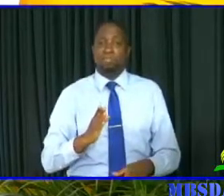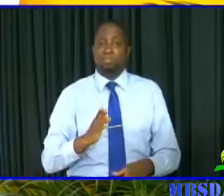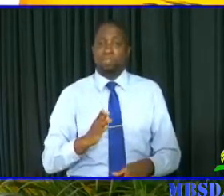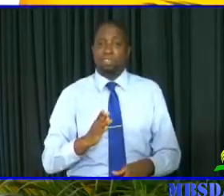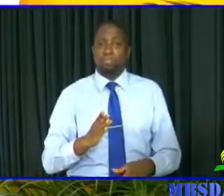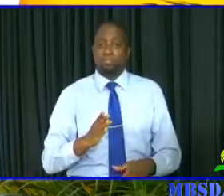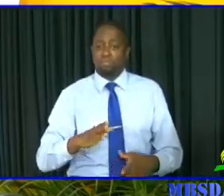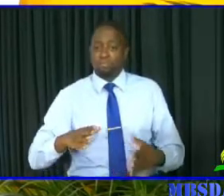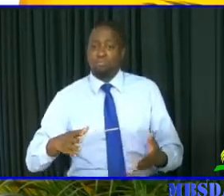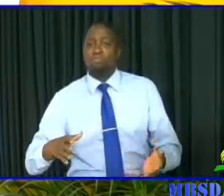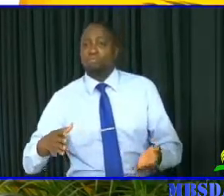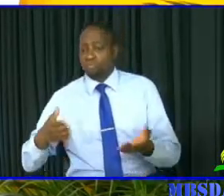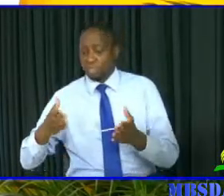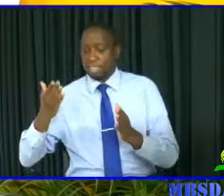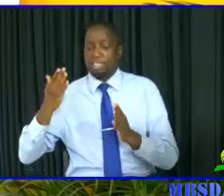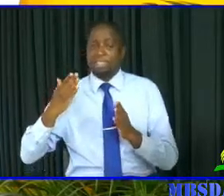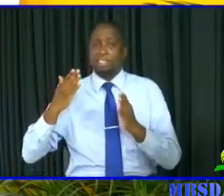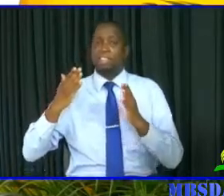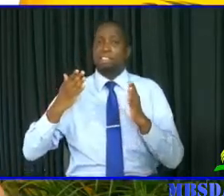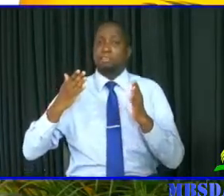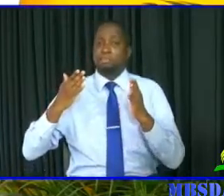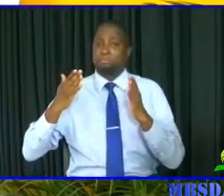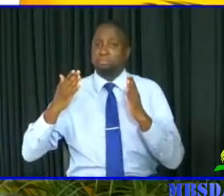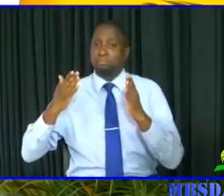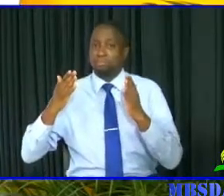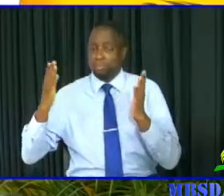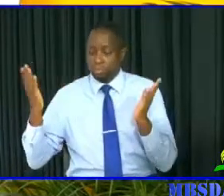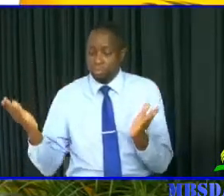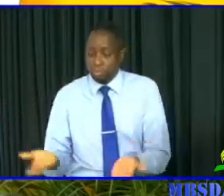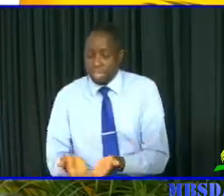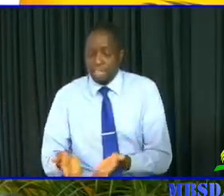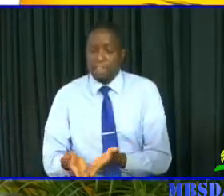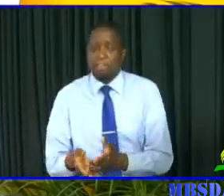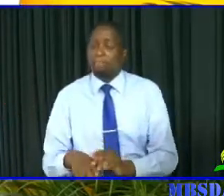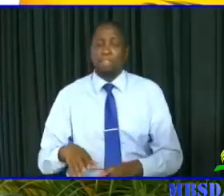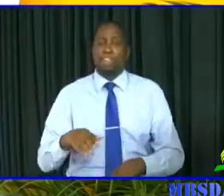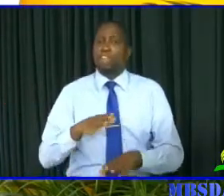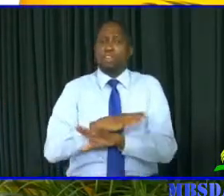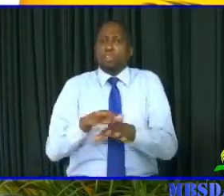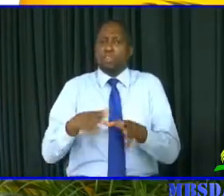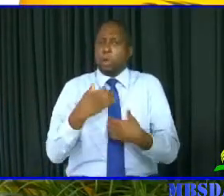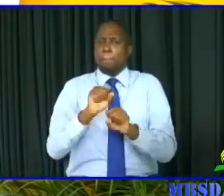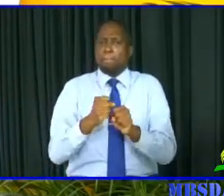good or make God any more godly. But if you